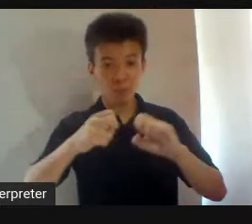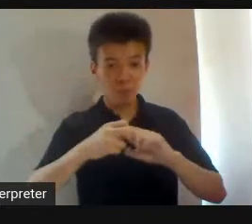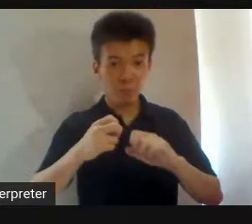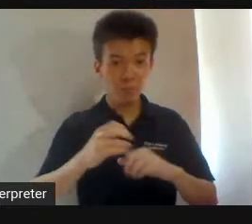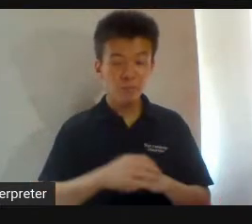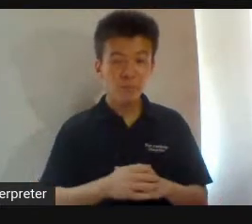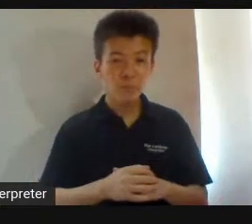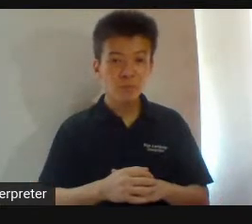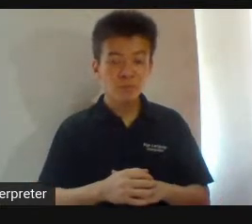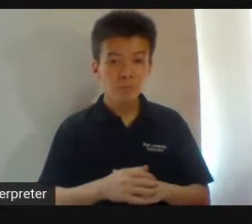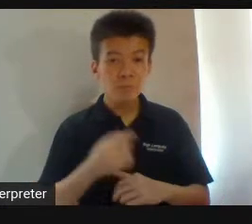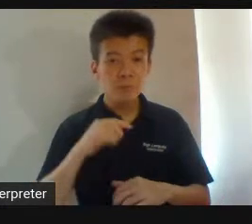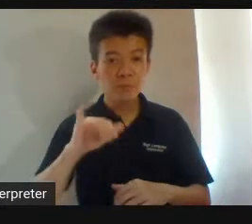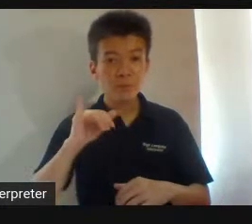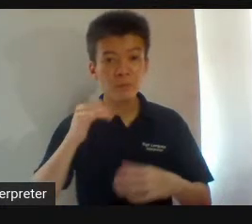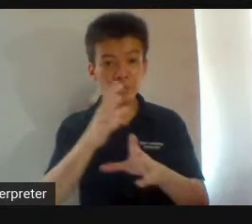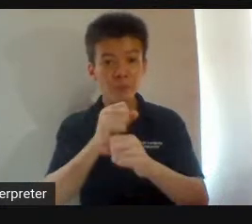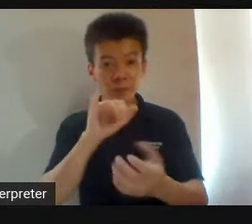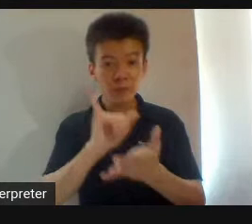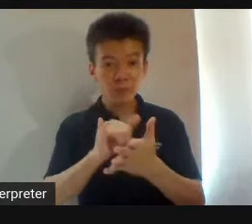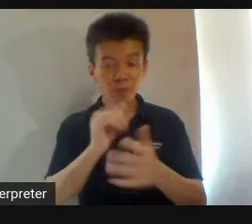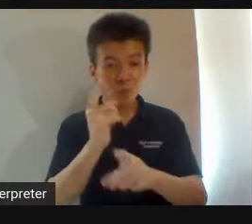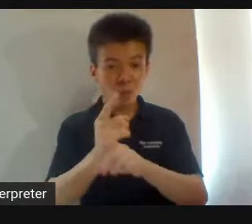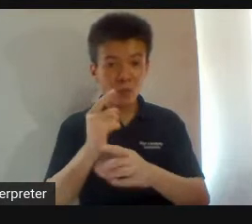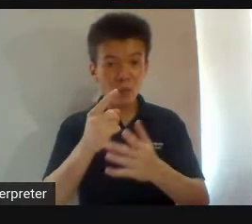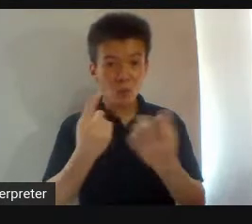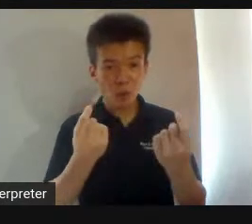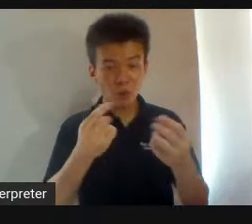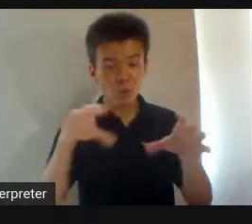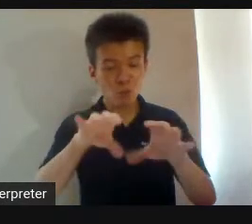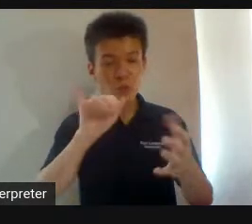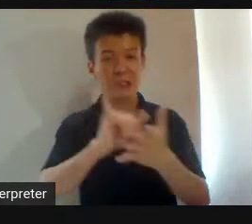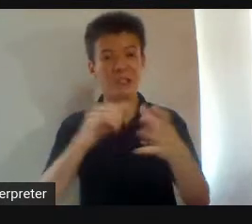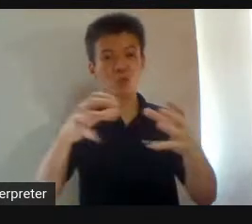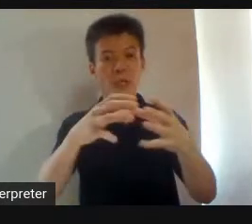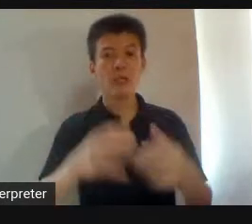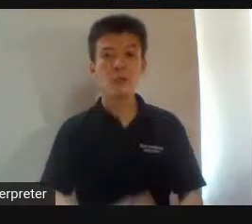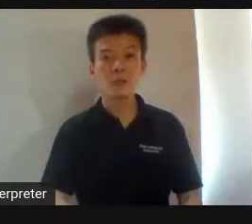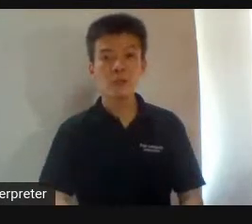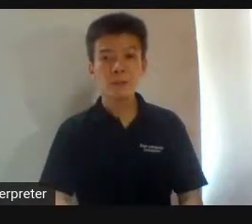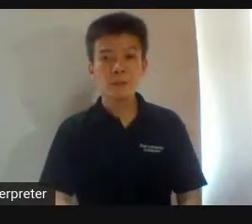So I think, yes, we've got to get it right, but we've got to do it together.